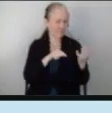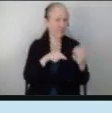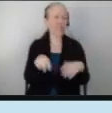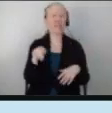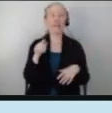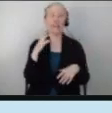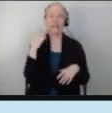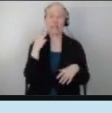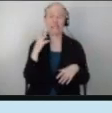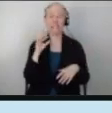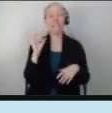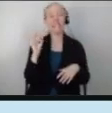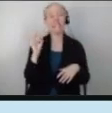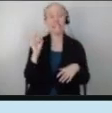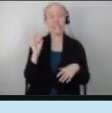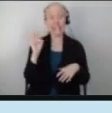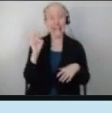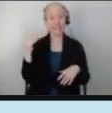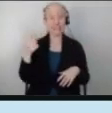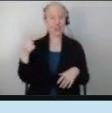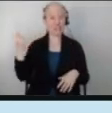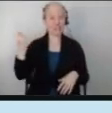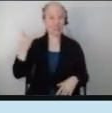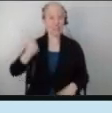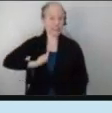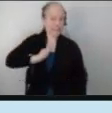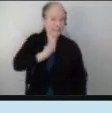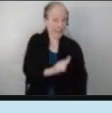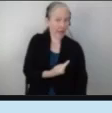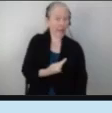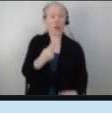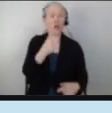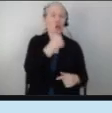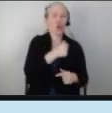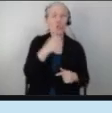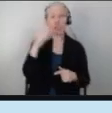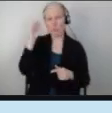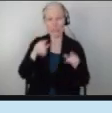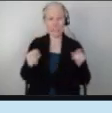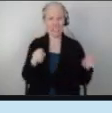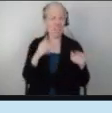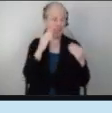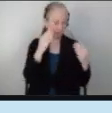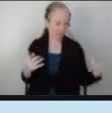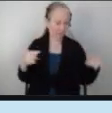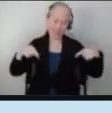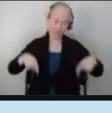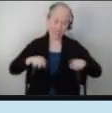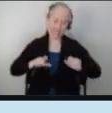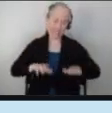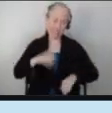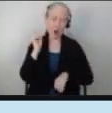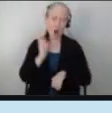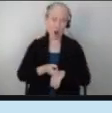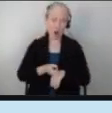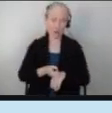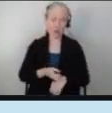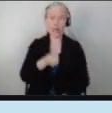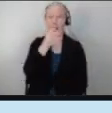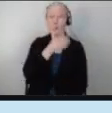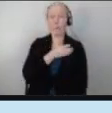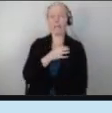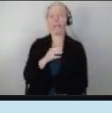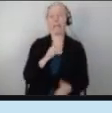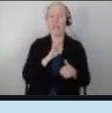they told a set of high school girls and boys that an exam was hard, the women performed less well on